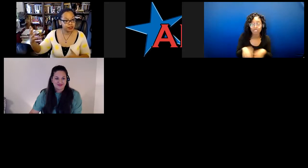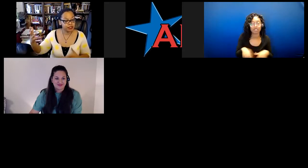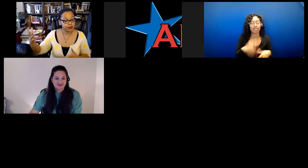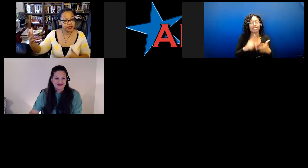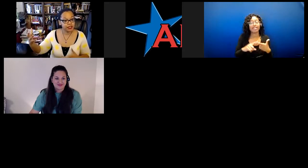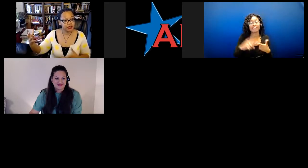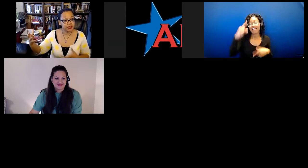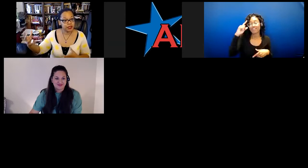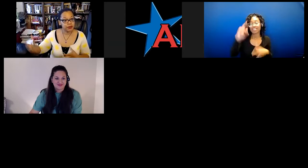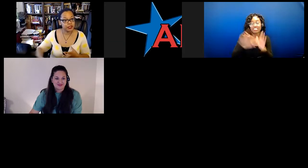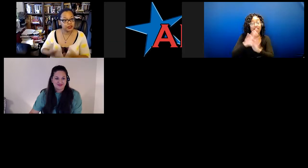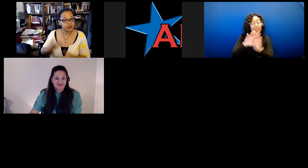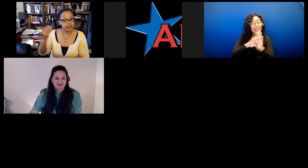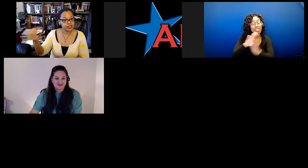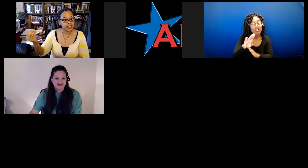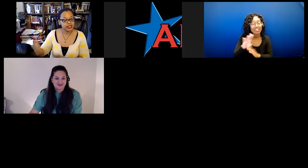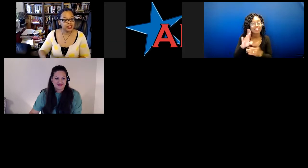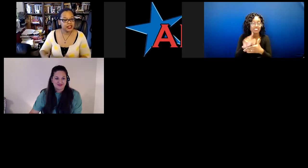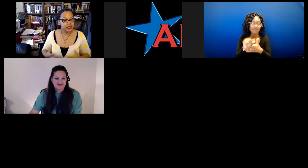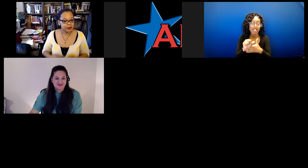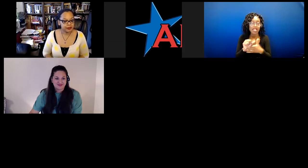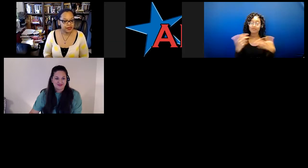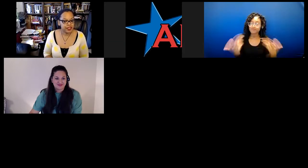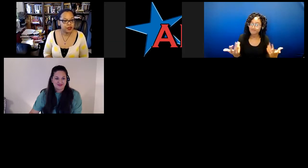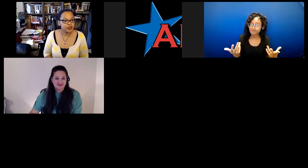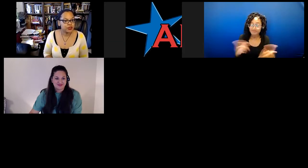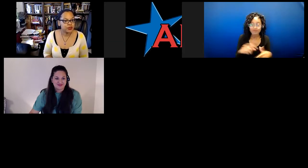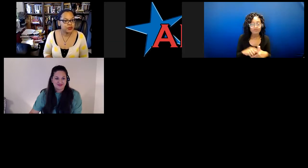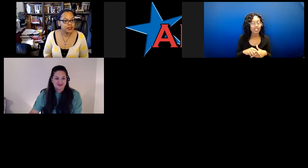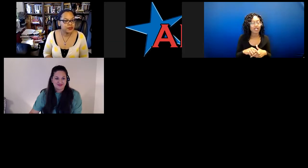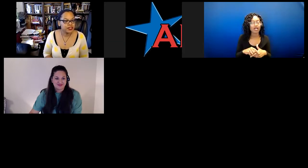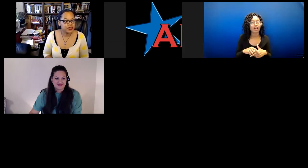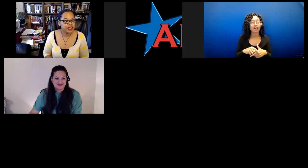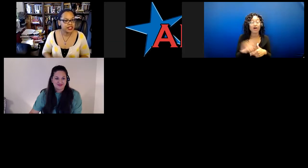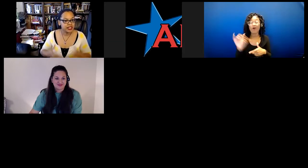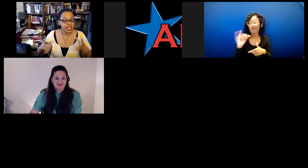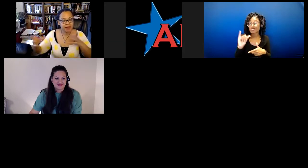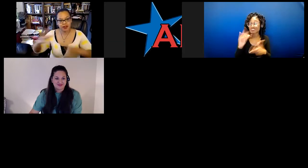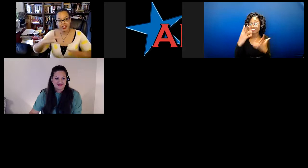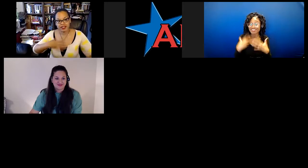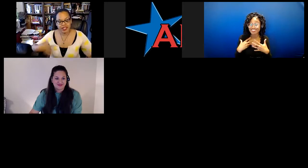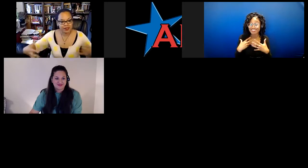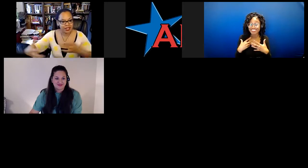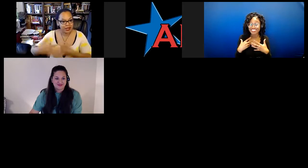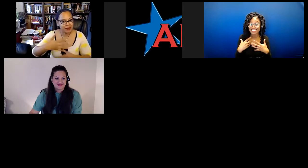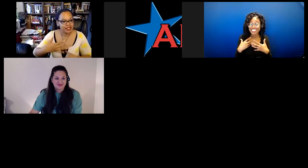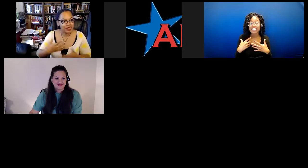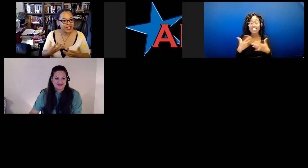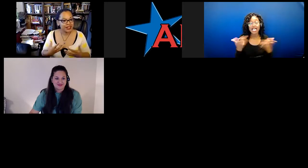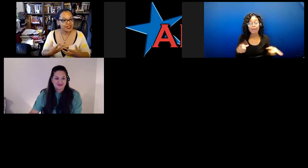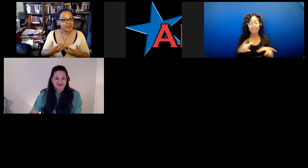developmental disabilities as well being sort of seen. It also, unfortunately, came around the same time